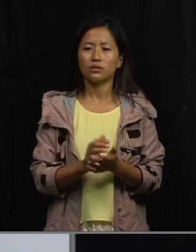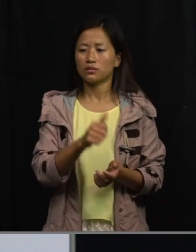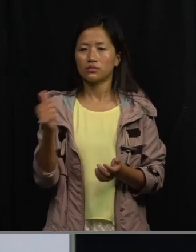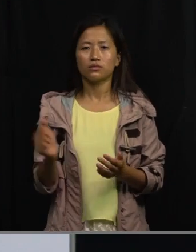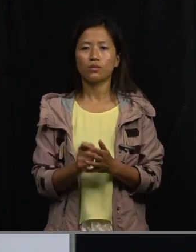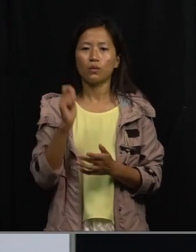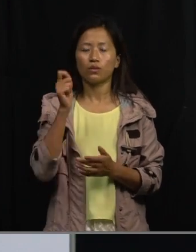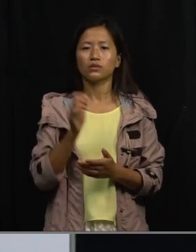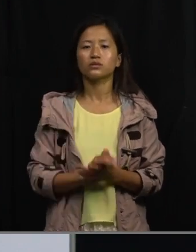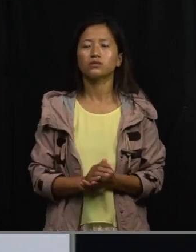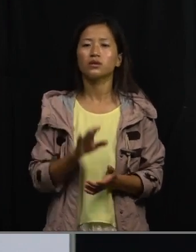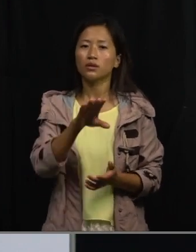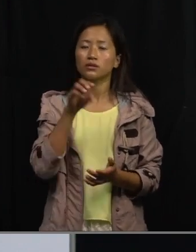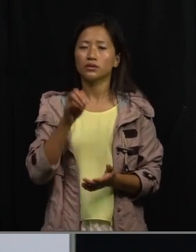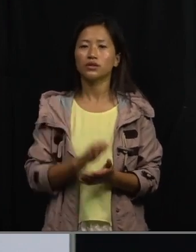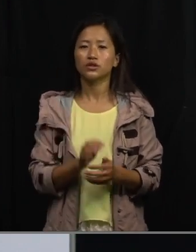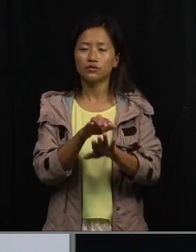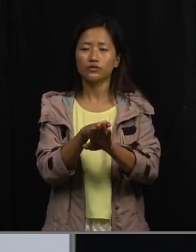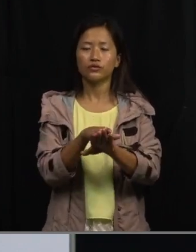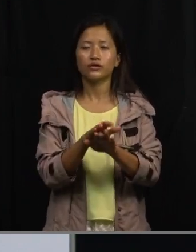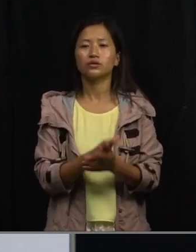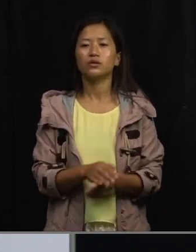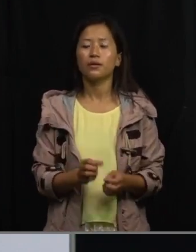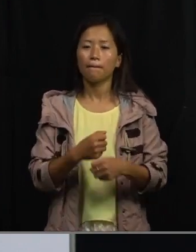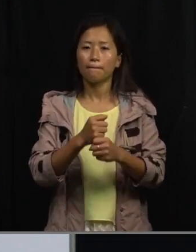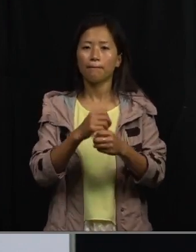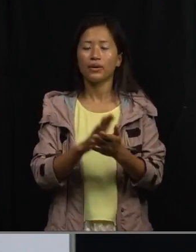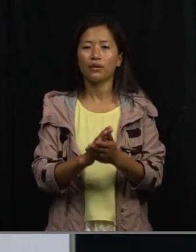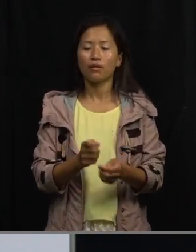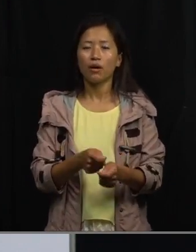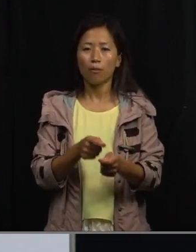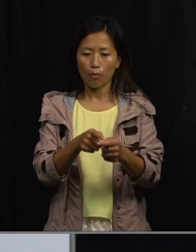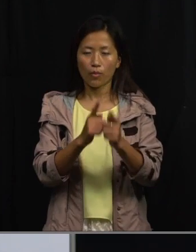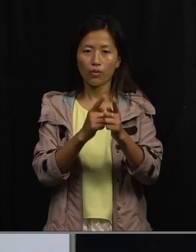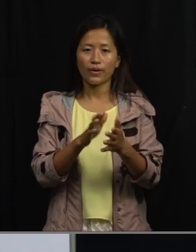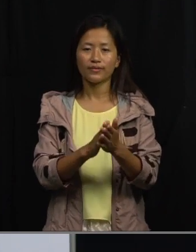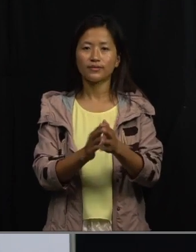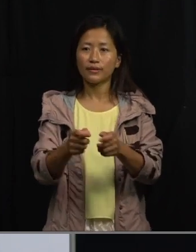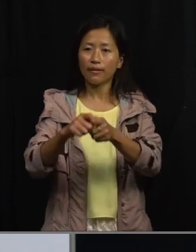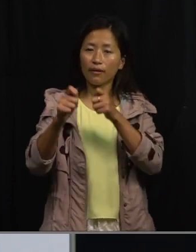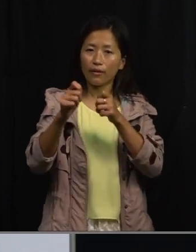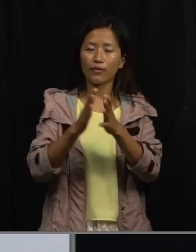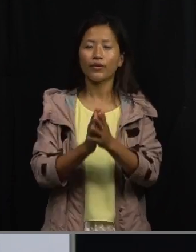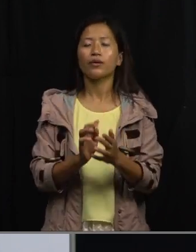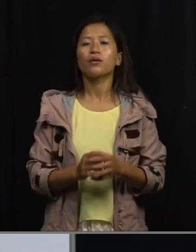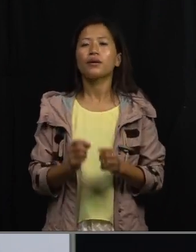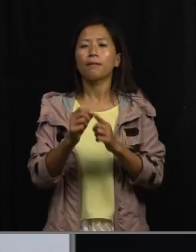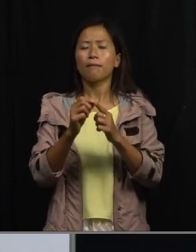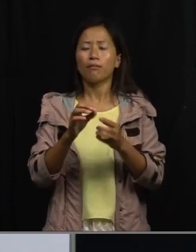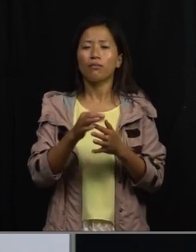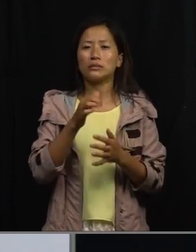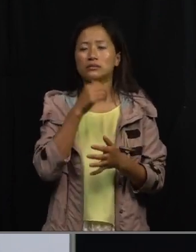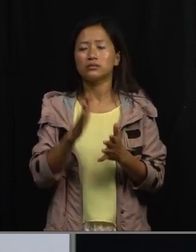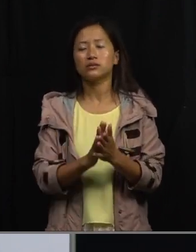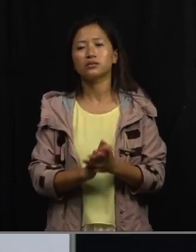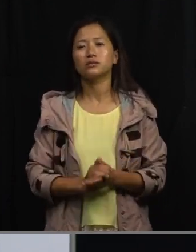And also to catch fish, they make use of bow, arrow, and even with poisons. Now we